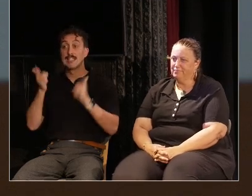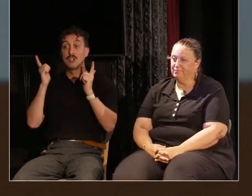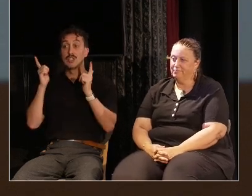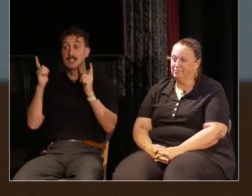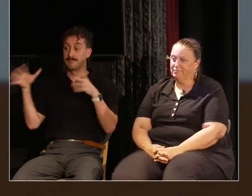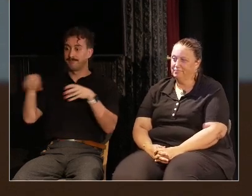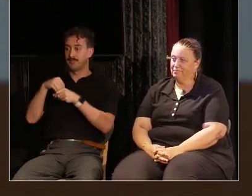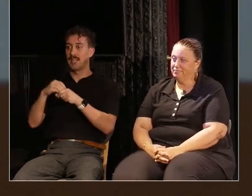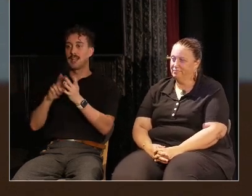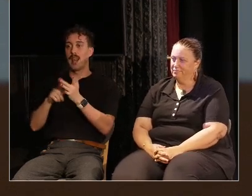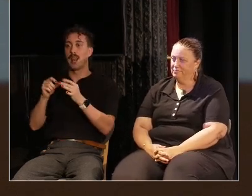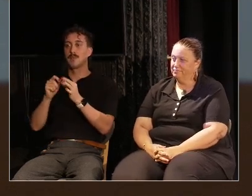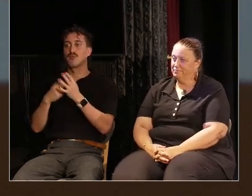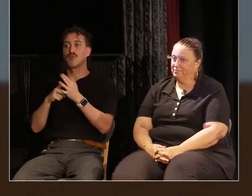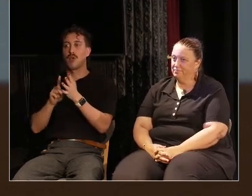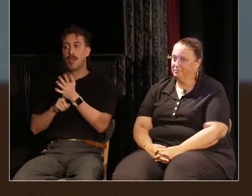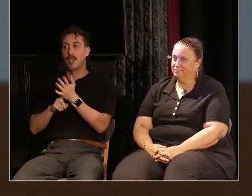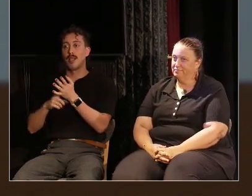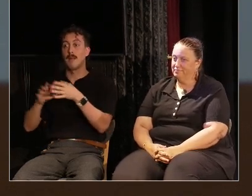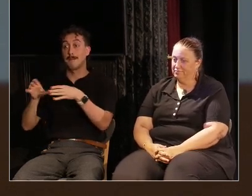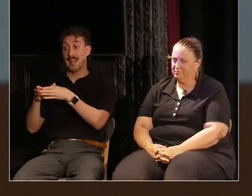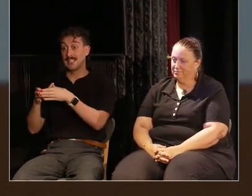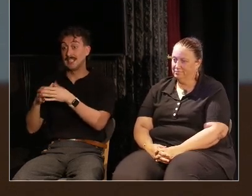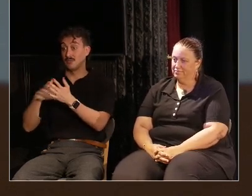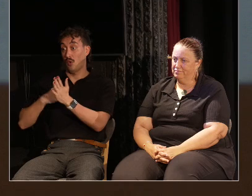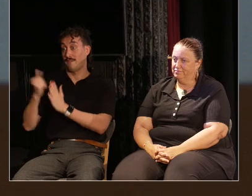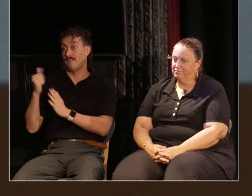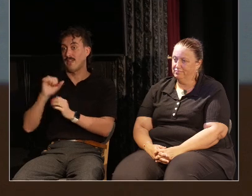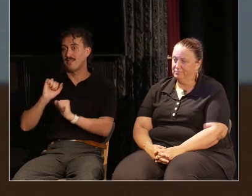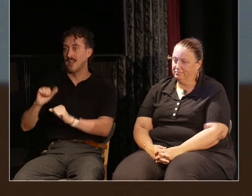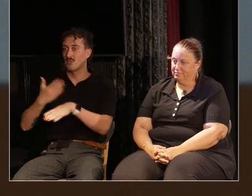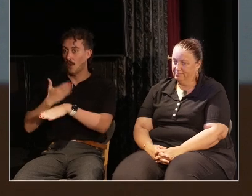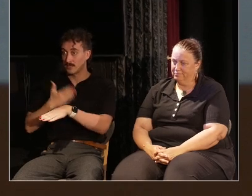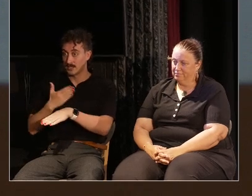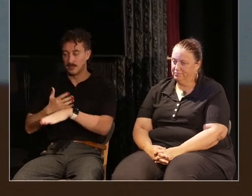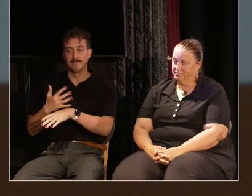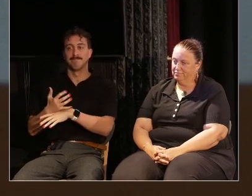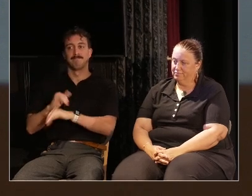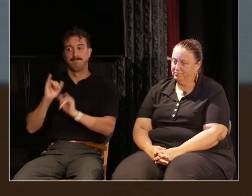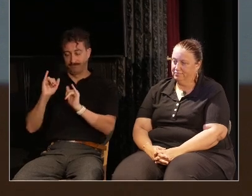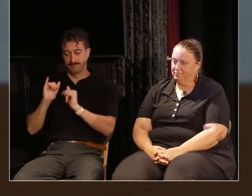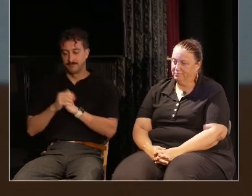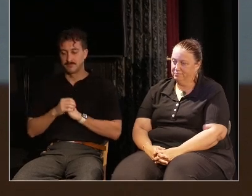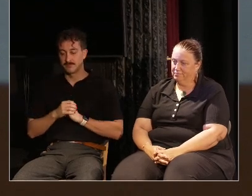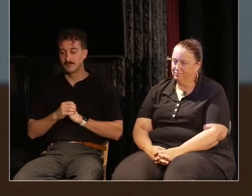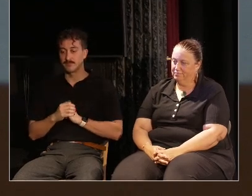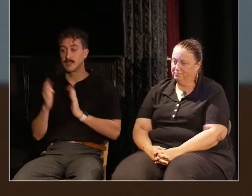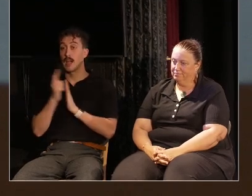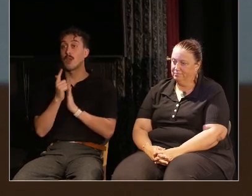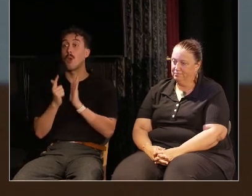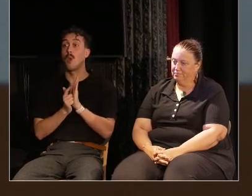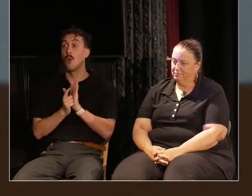Party who've been sacked from their jobs, which has been outrageous. And the laws